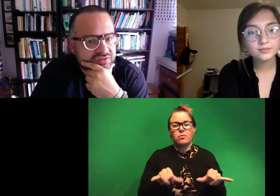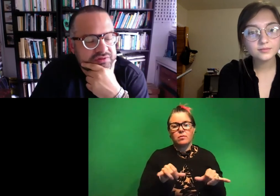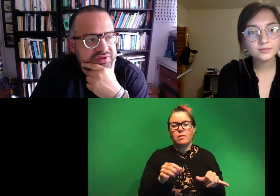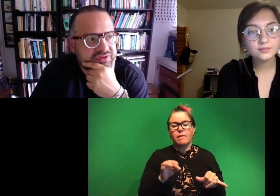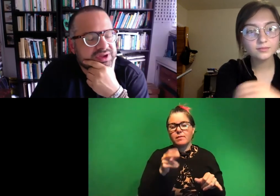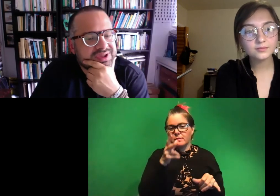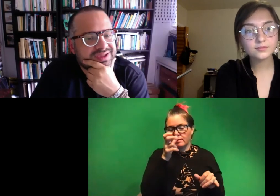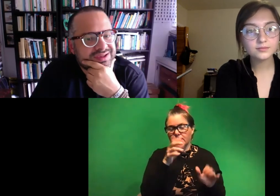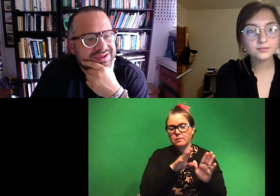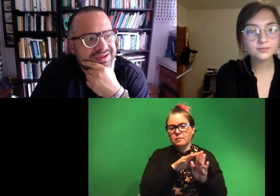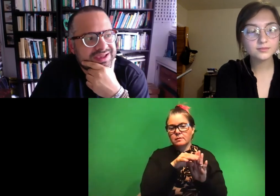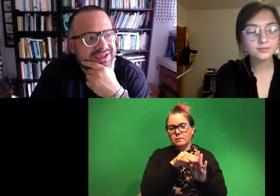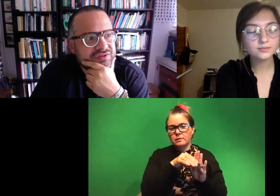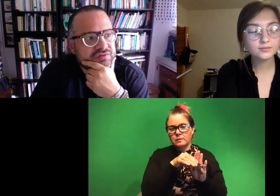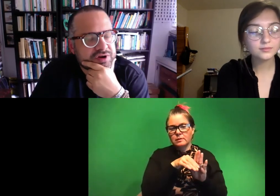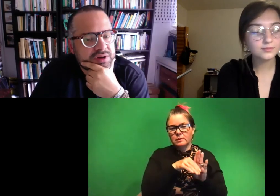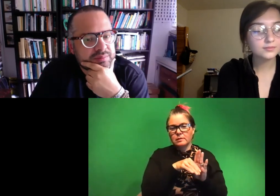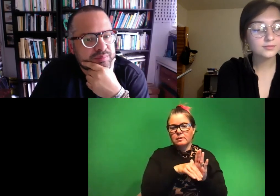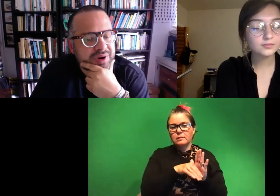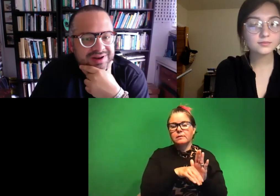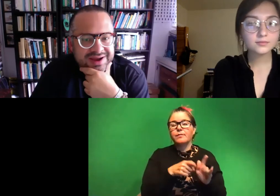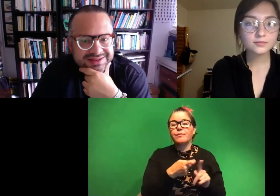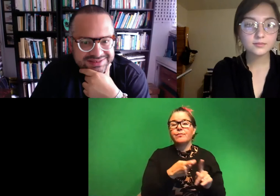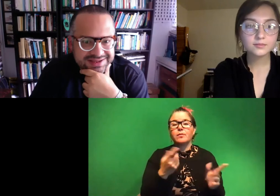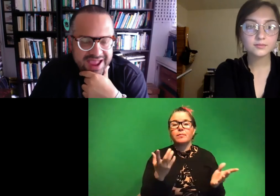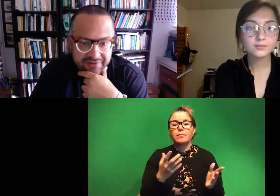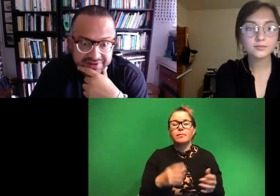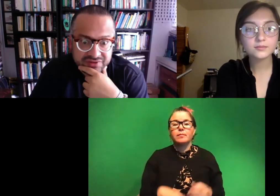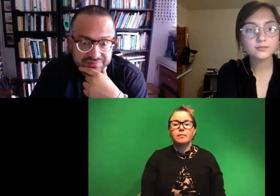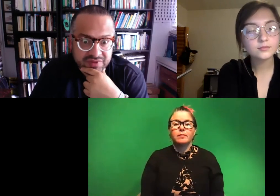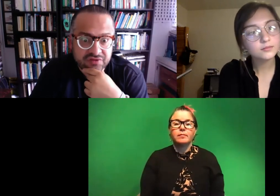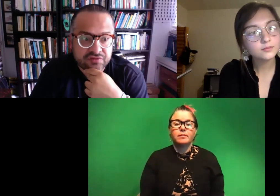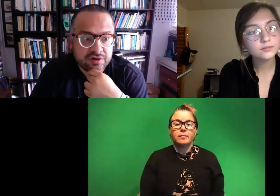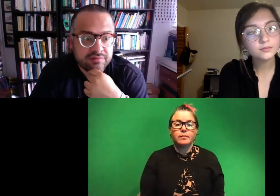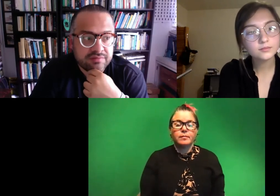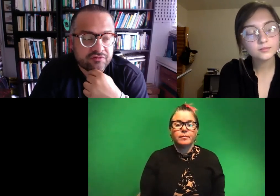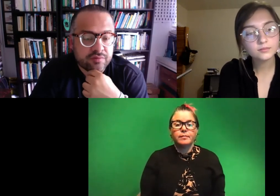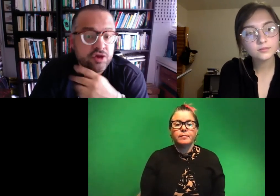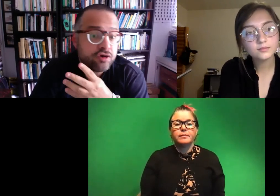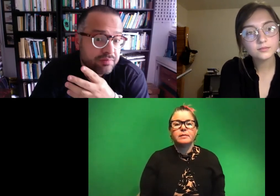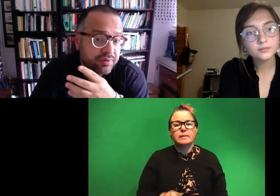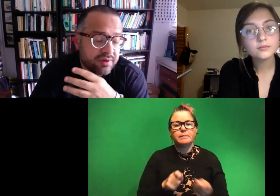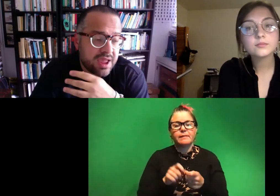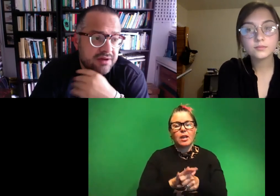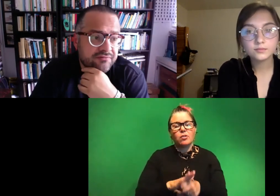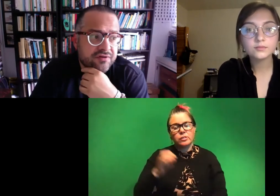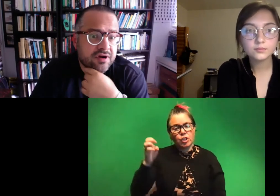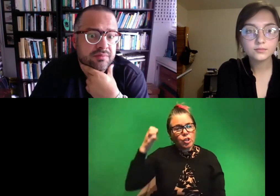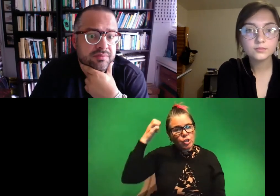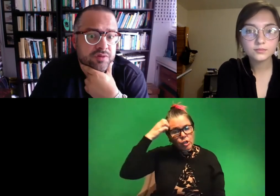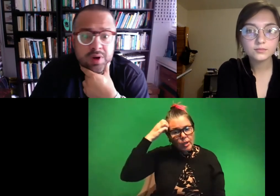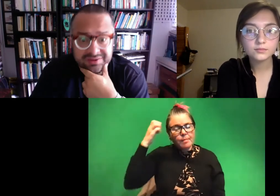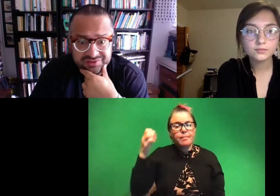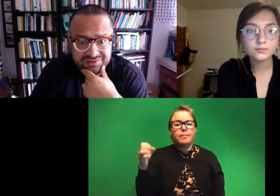insects decreasing is from Paleolithic areas. It's from Europe and